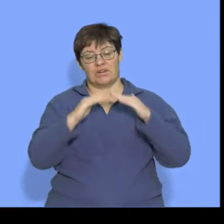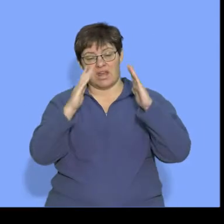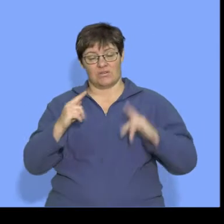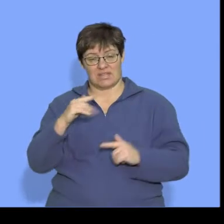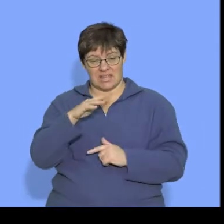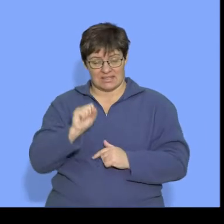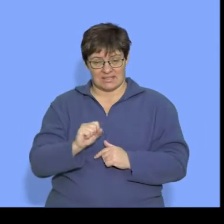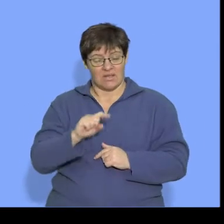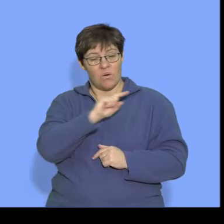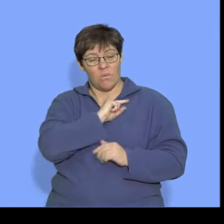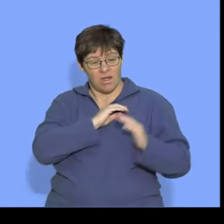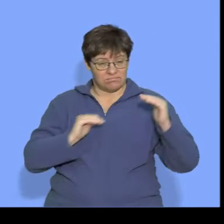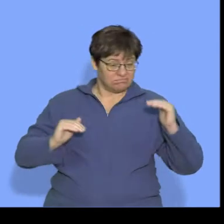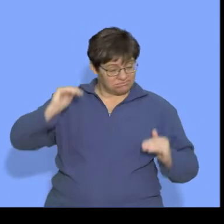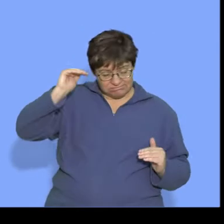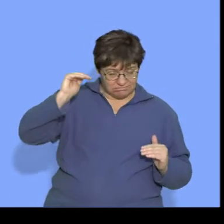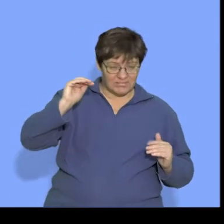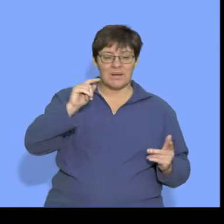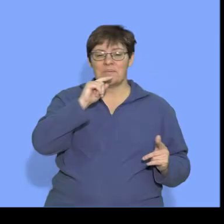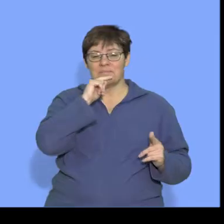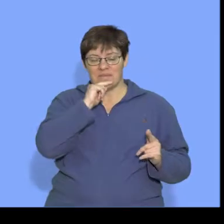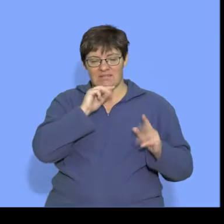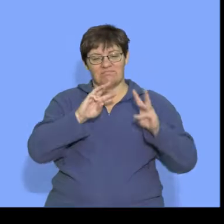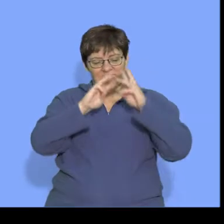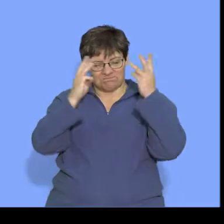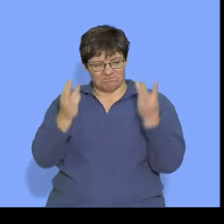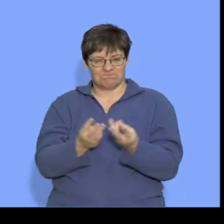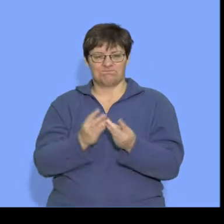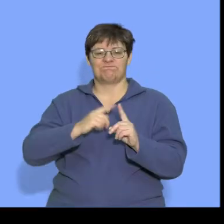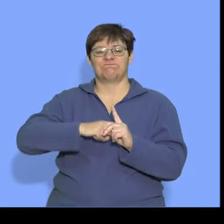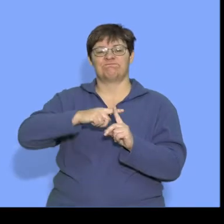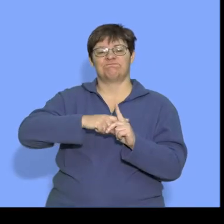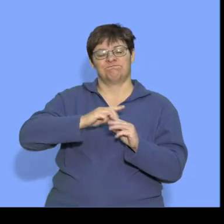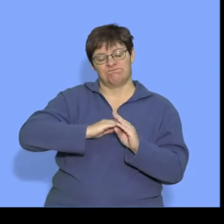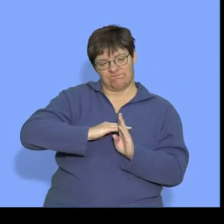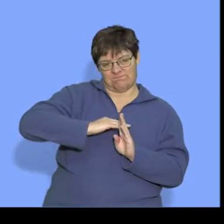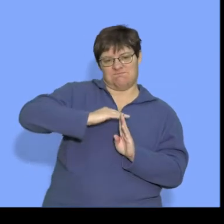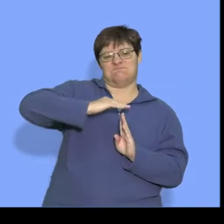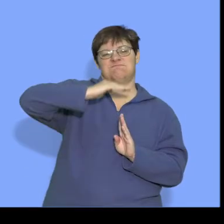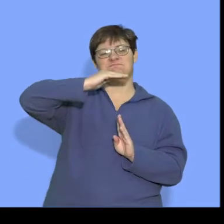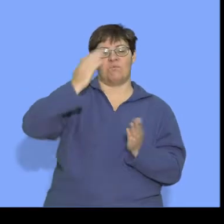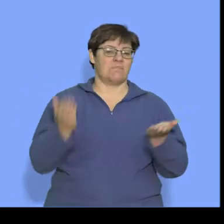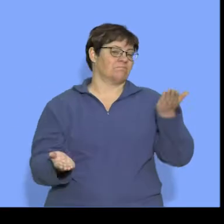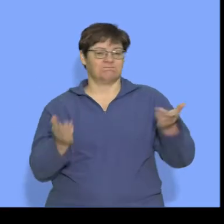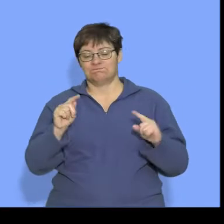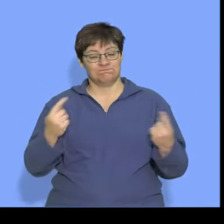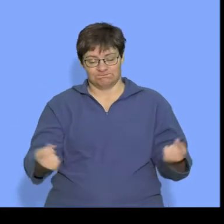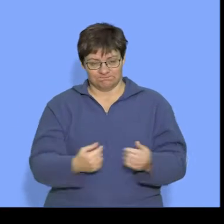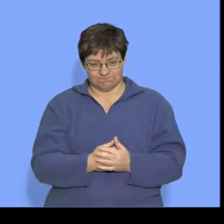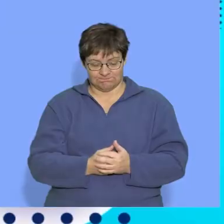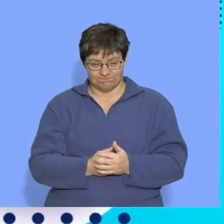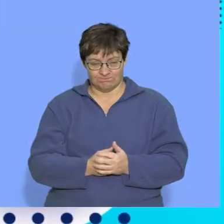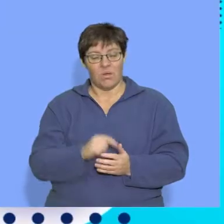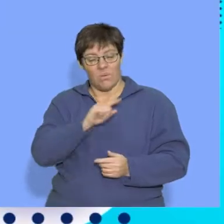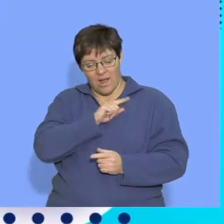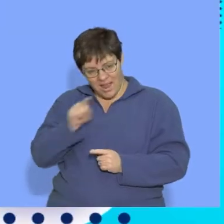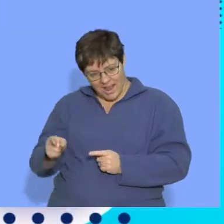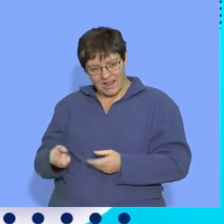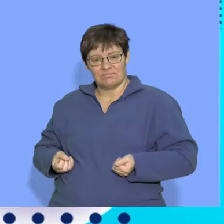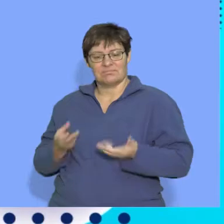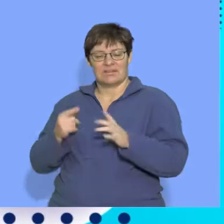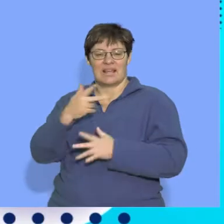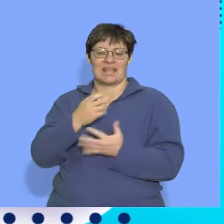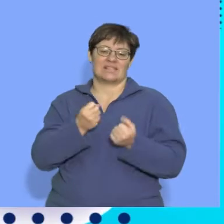led to an increase in the global average surface temperatures. So we know that the enhanced greenhouse effect is due to